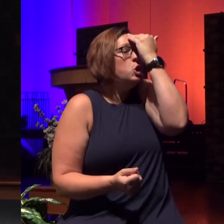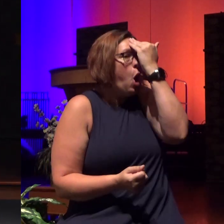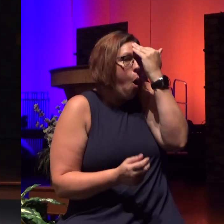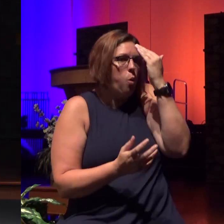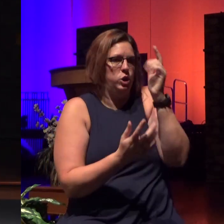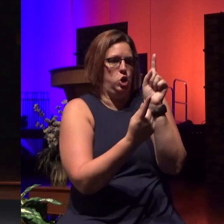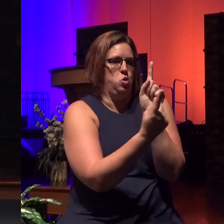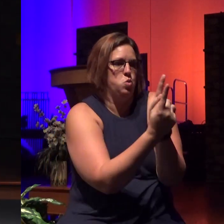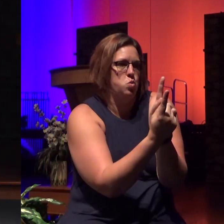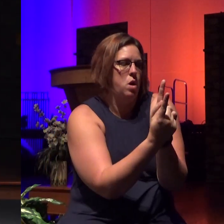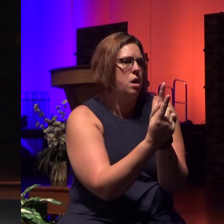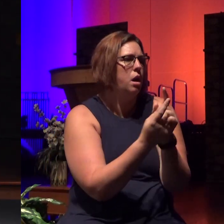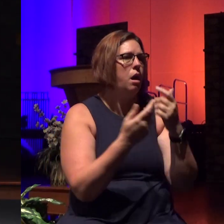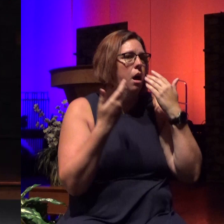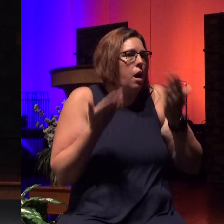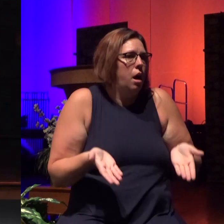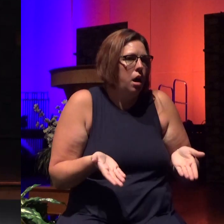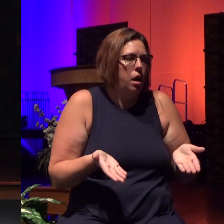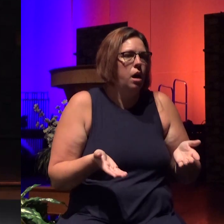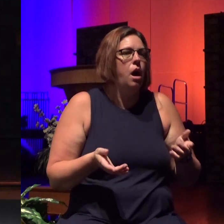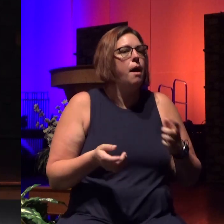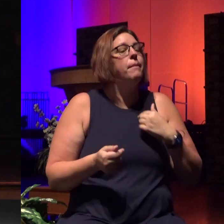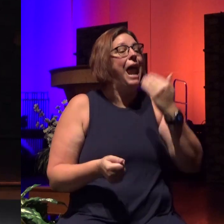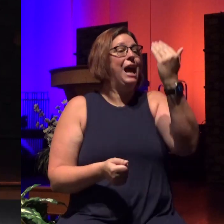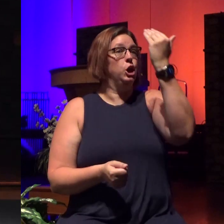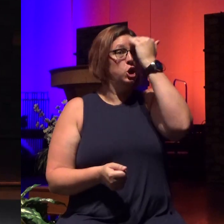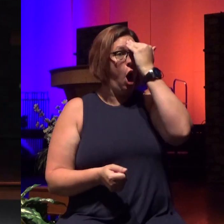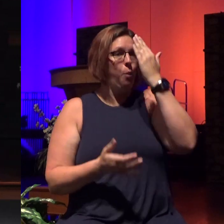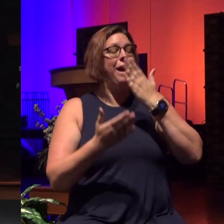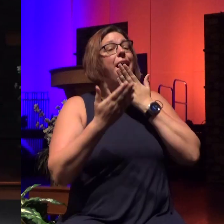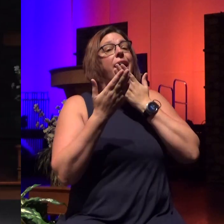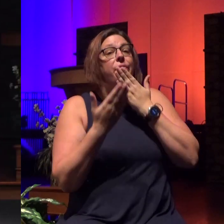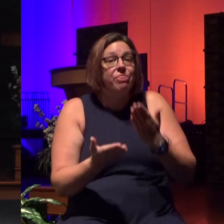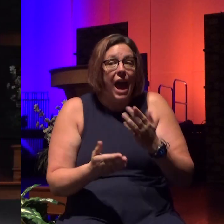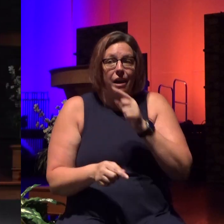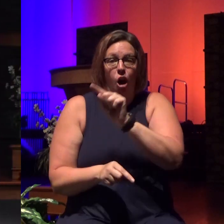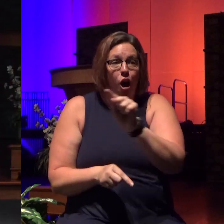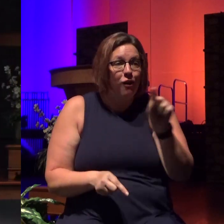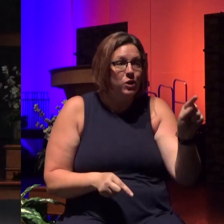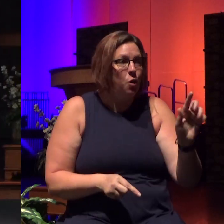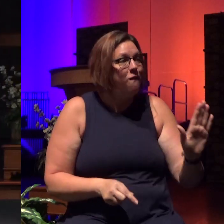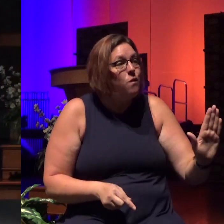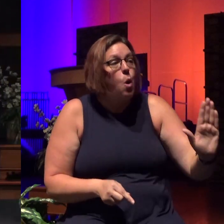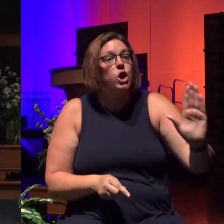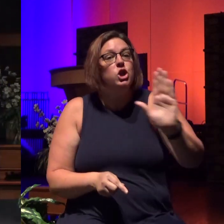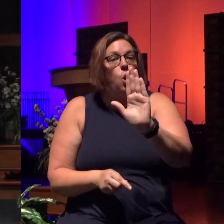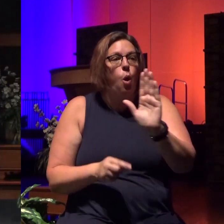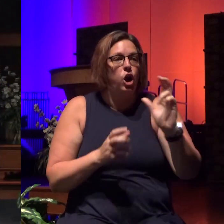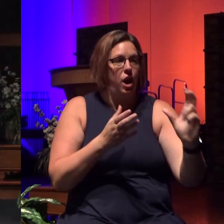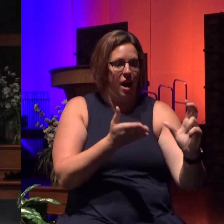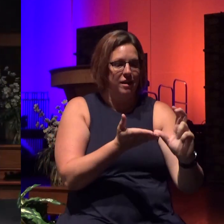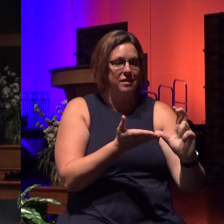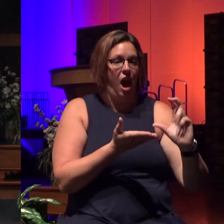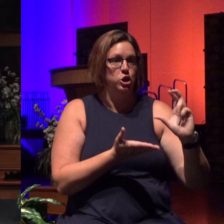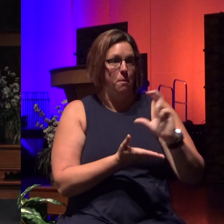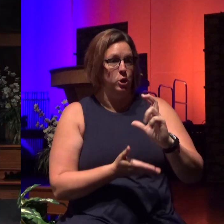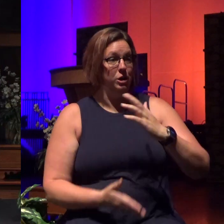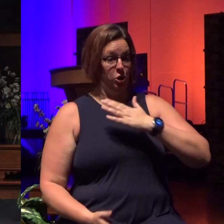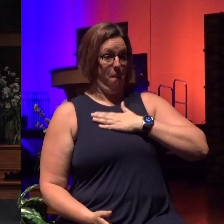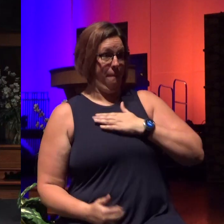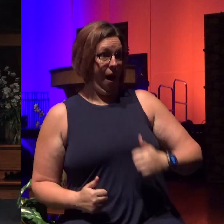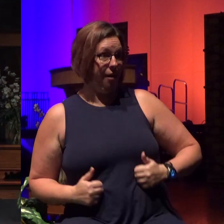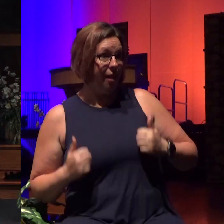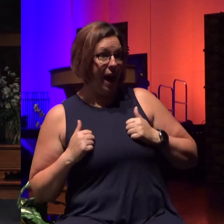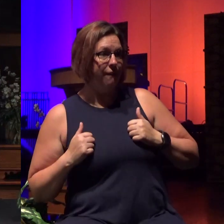not, I know and I thank you for the contribution you make to my life, our